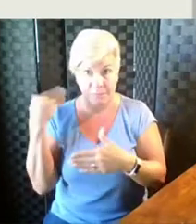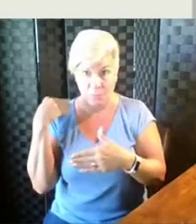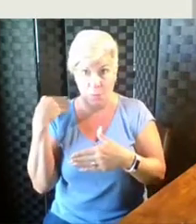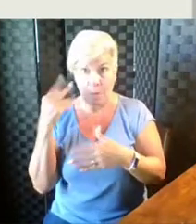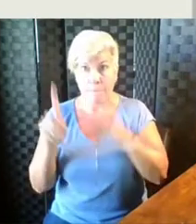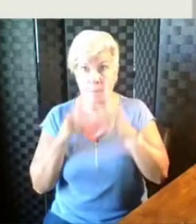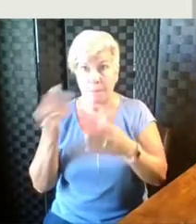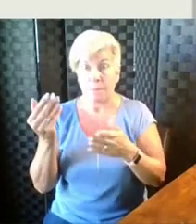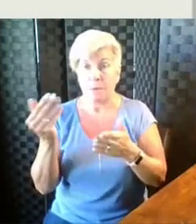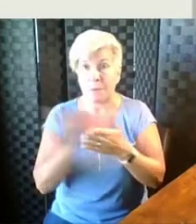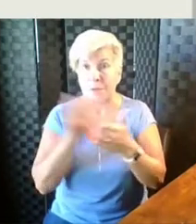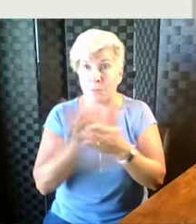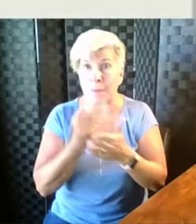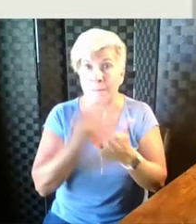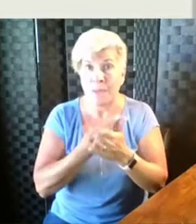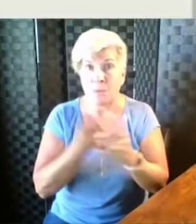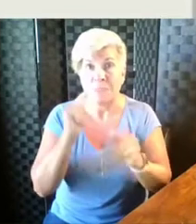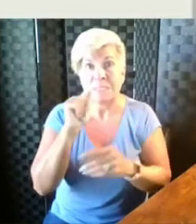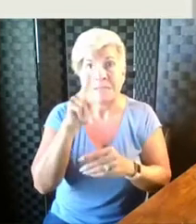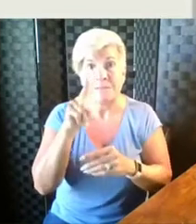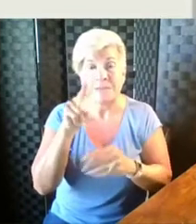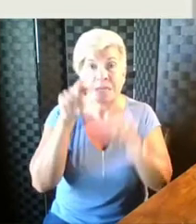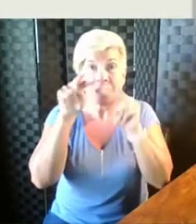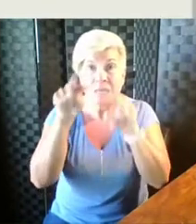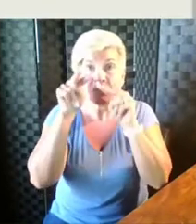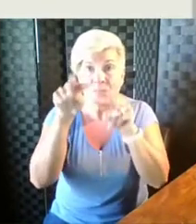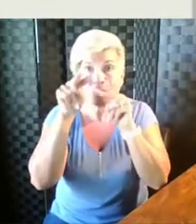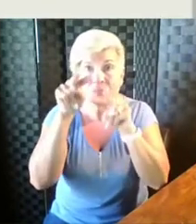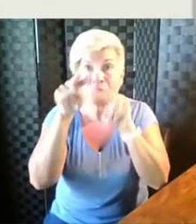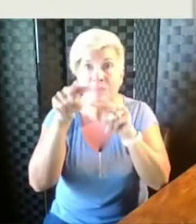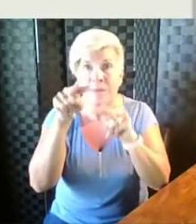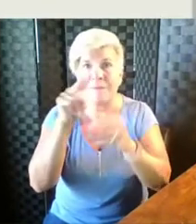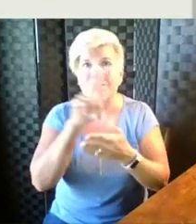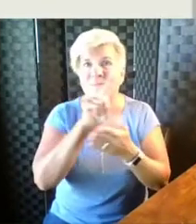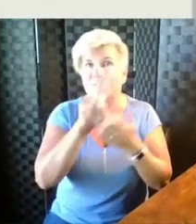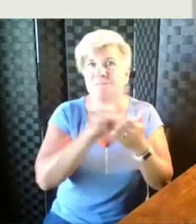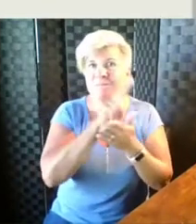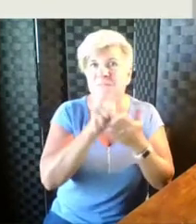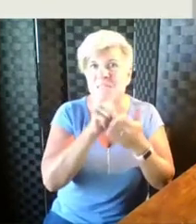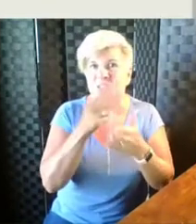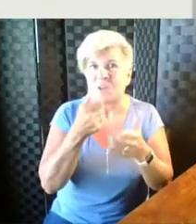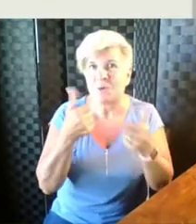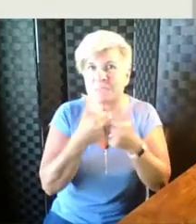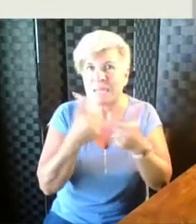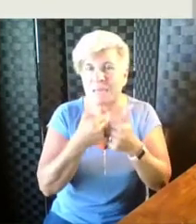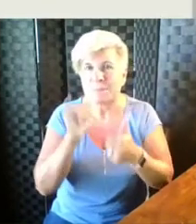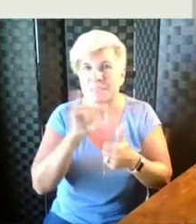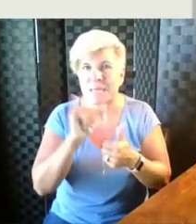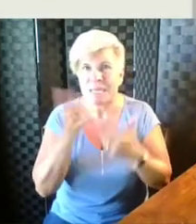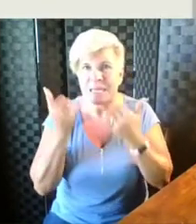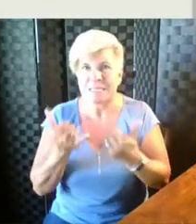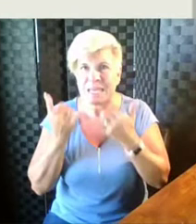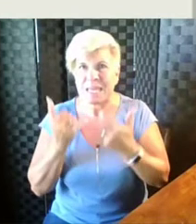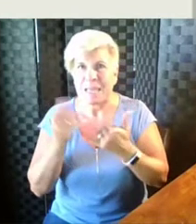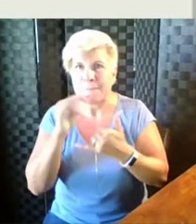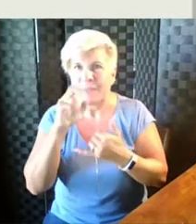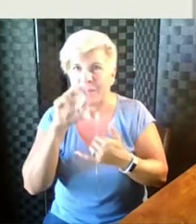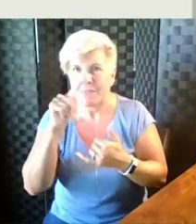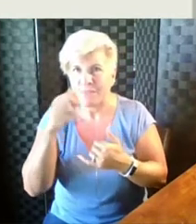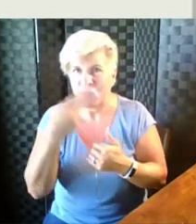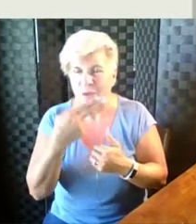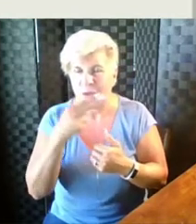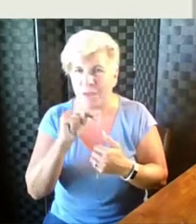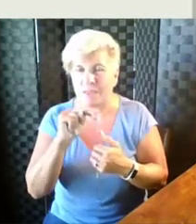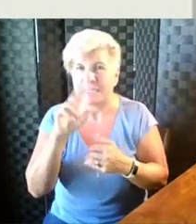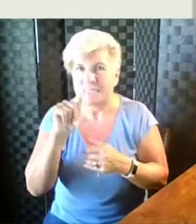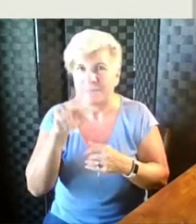raised money with TV marathons. Video game fundraisers are like modern TV marathons. The Shipley boys will be